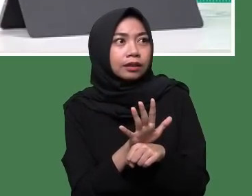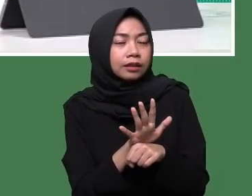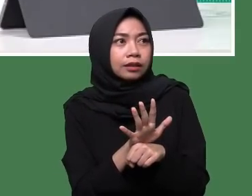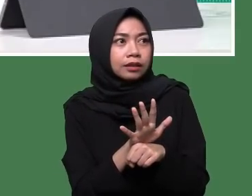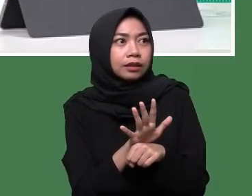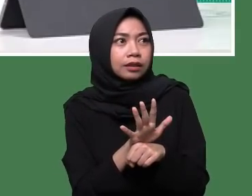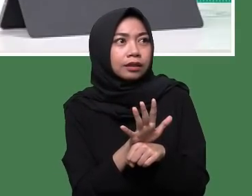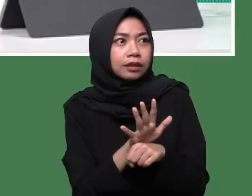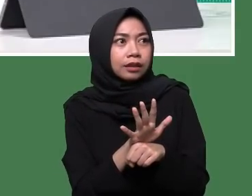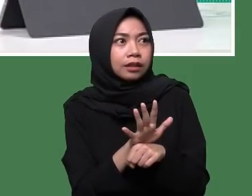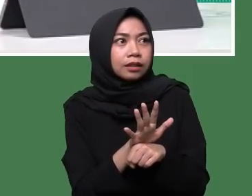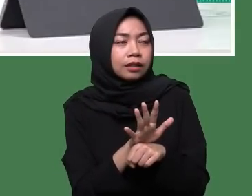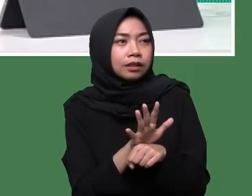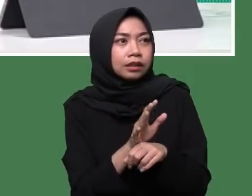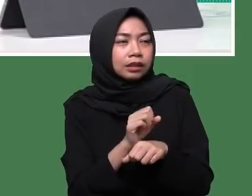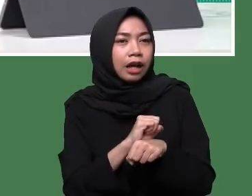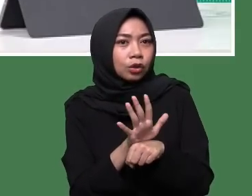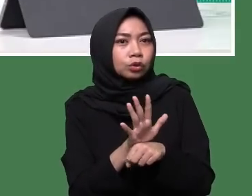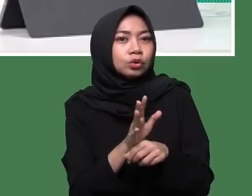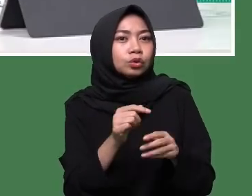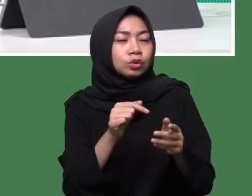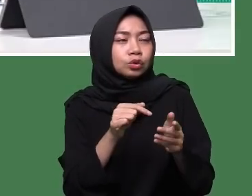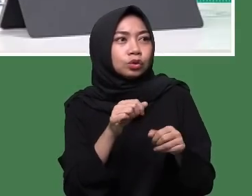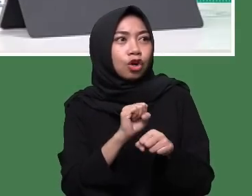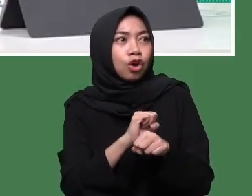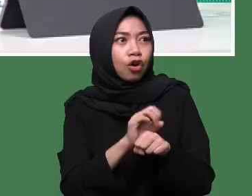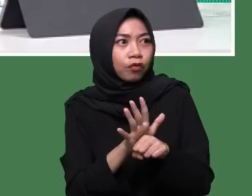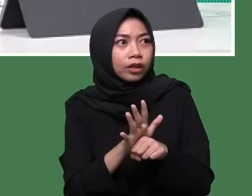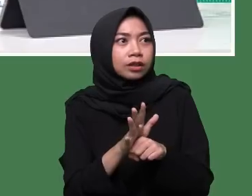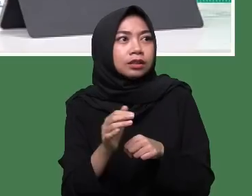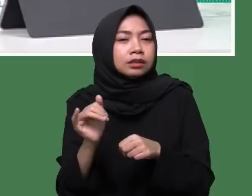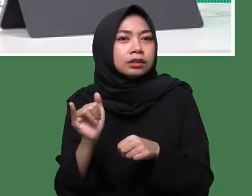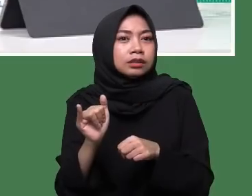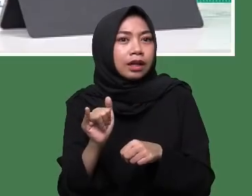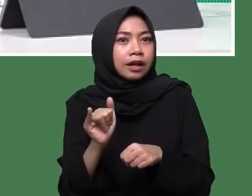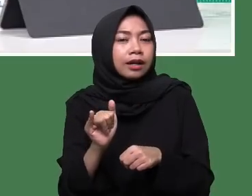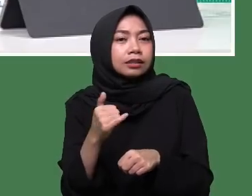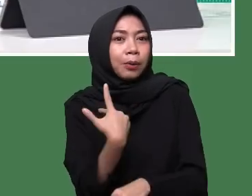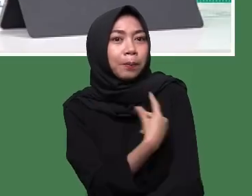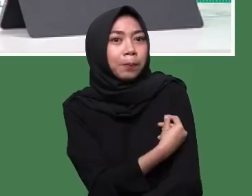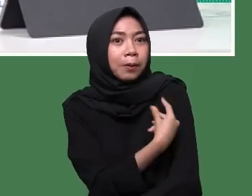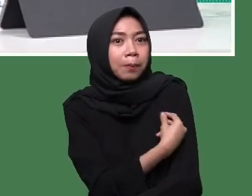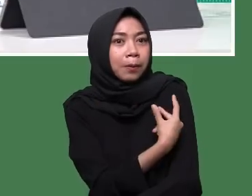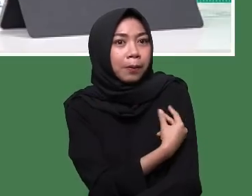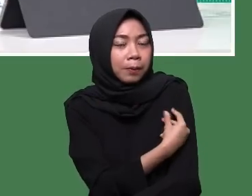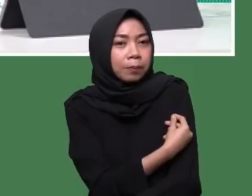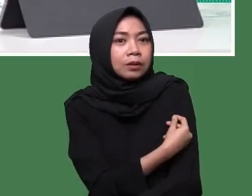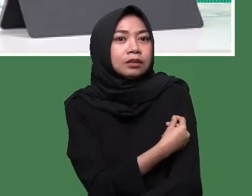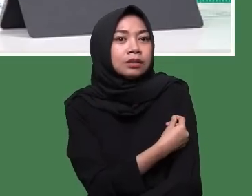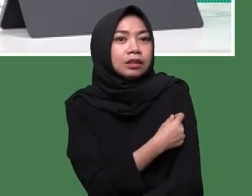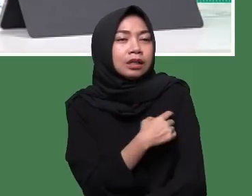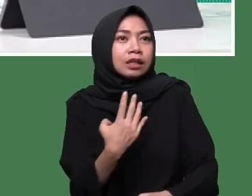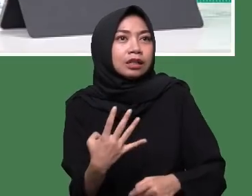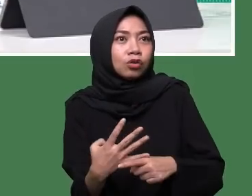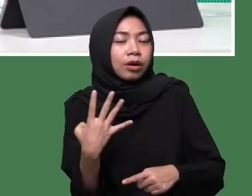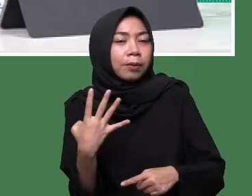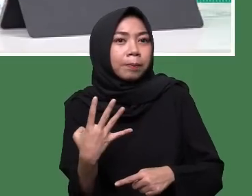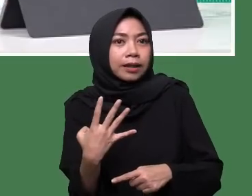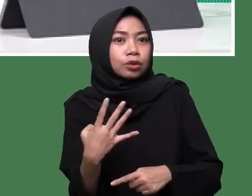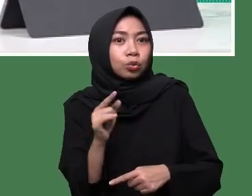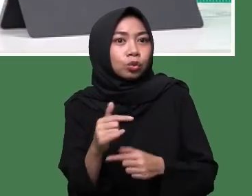this latest Omicron wave, and also when a fourth shot may be available for the general population.